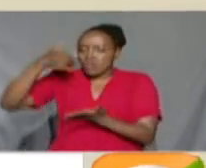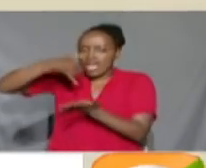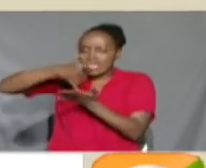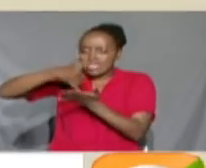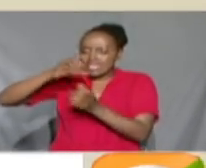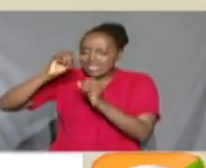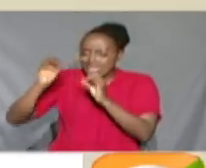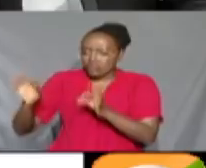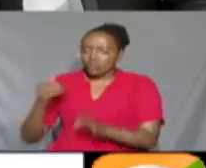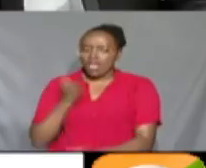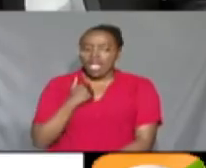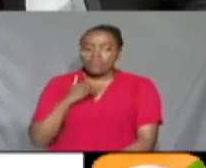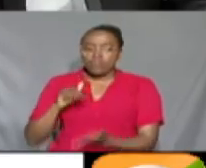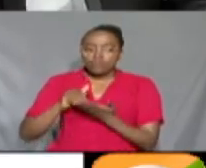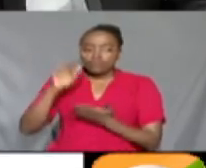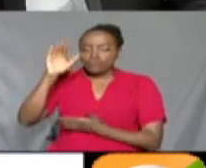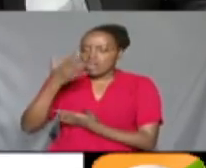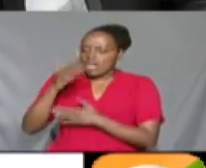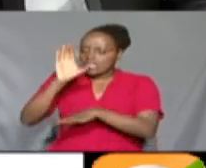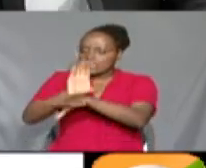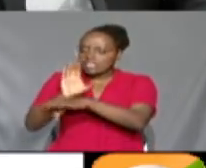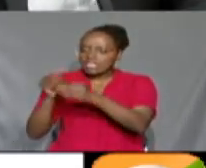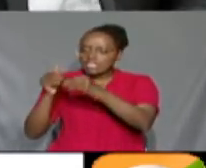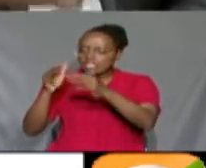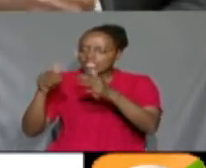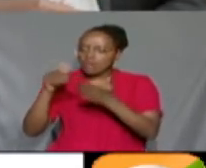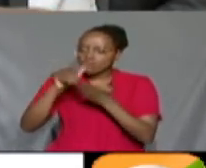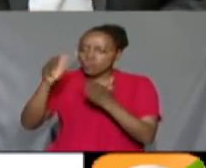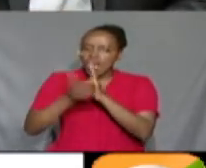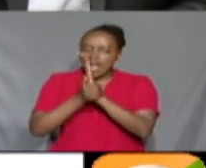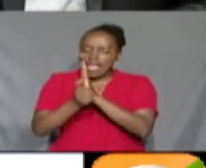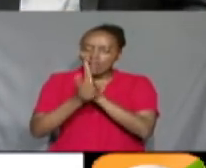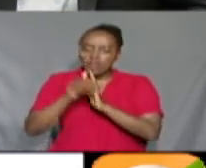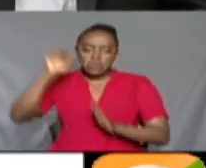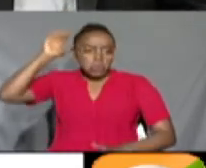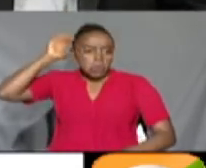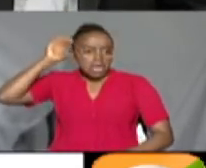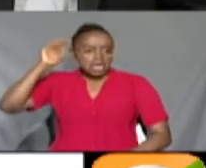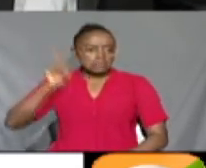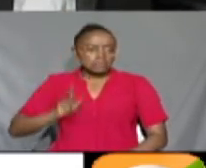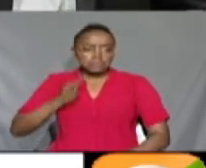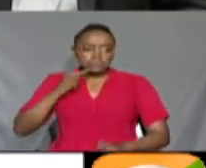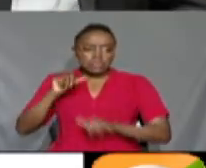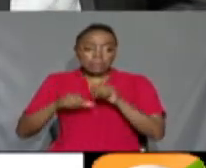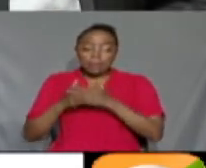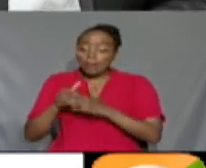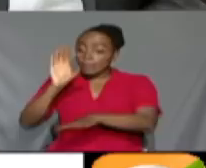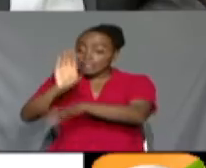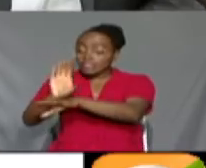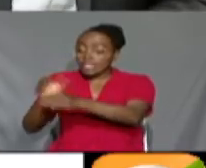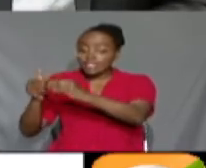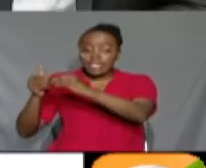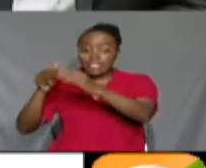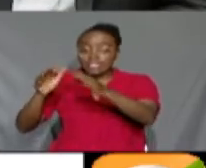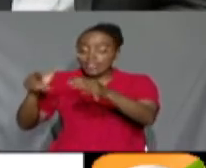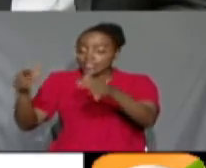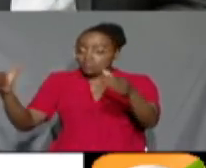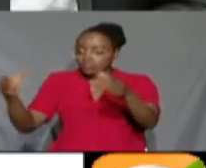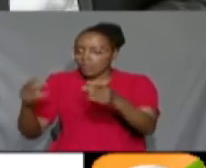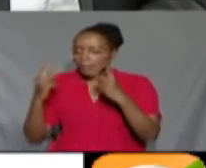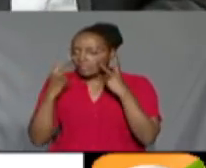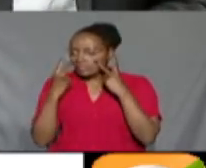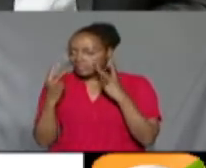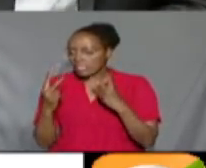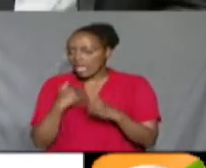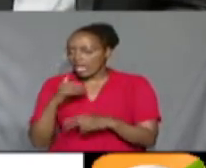you brought in more church leaders, more experts? And we've had people speaking about this. What church leaders? That task force, when I looked at it,